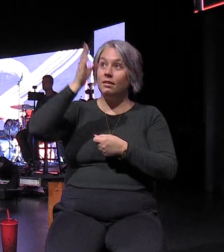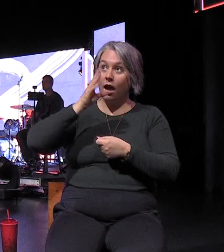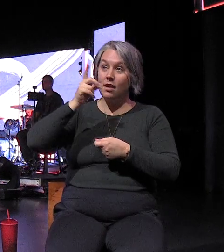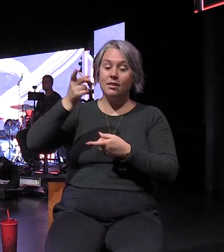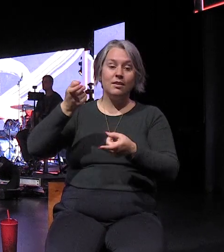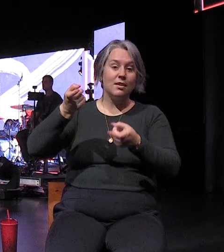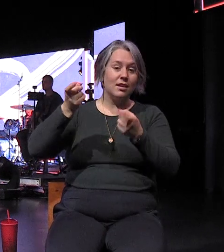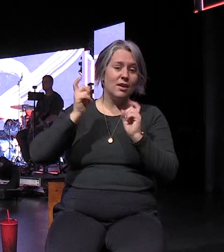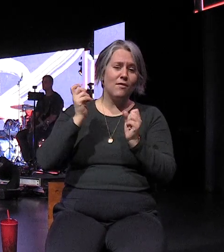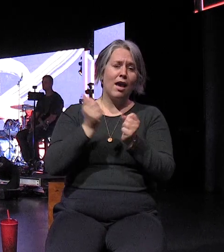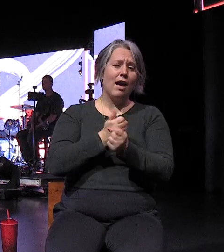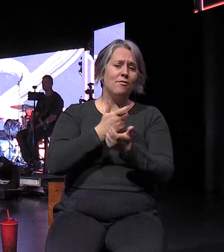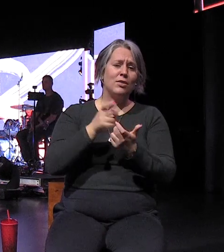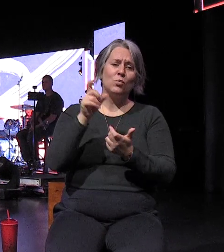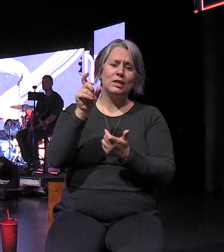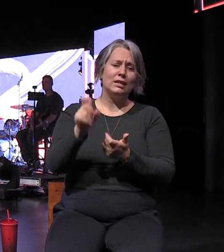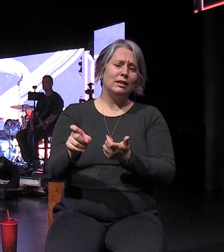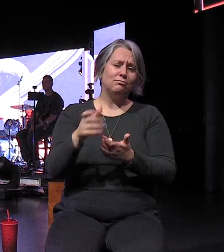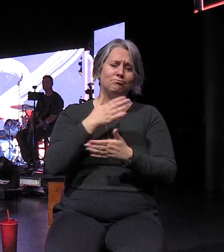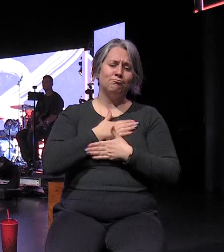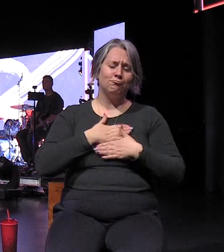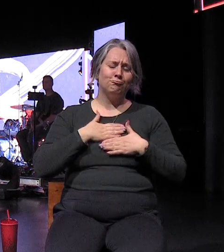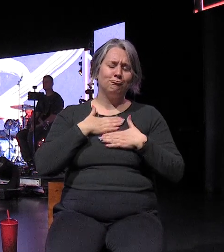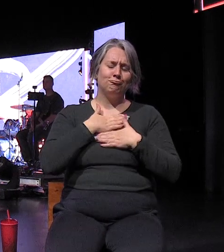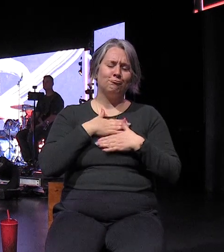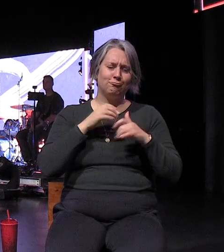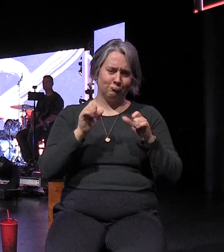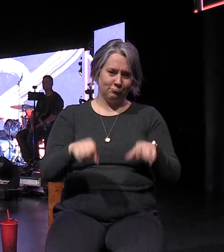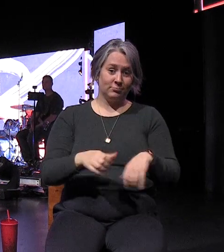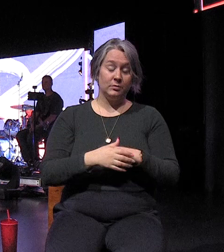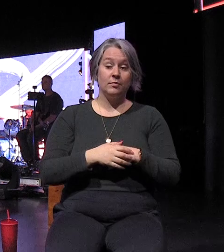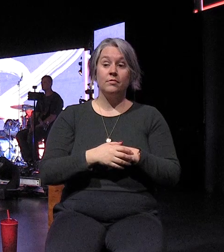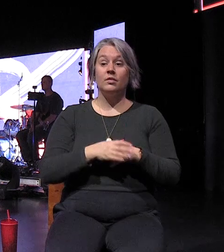all that we need for enjoyment. Tell them to